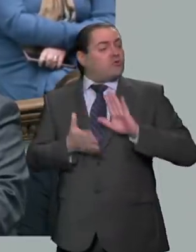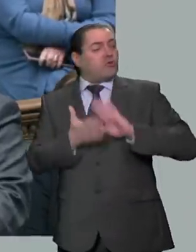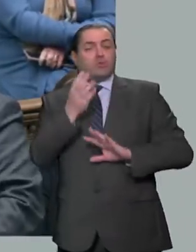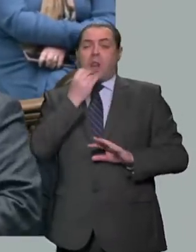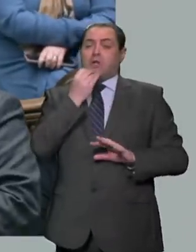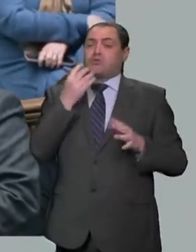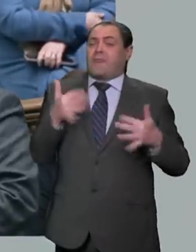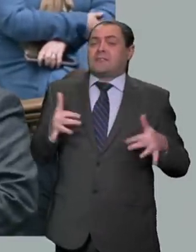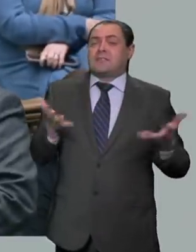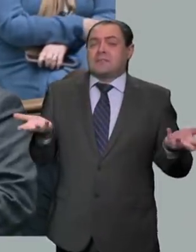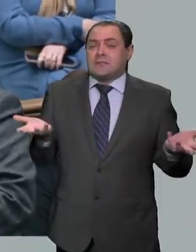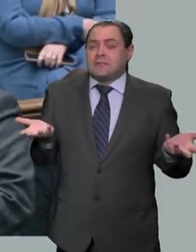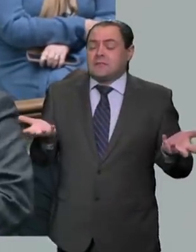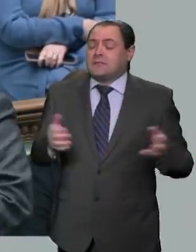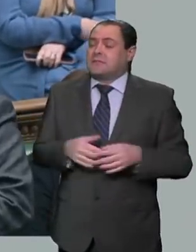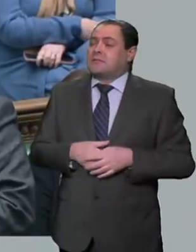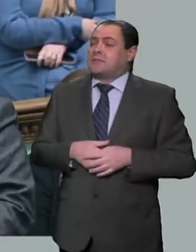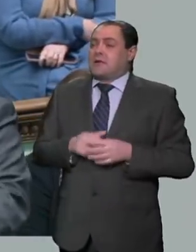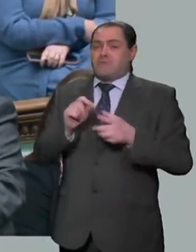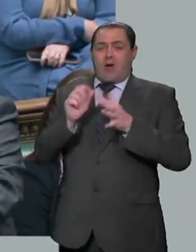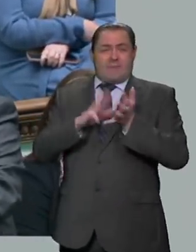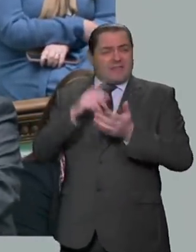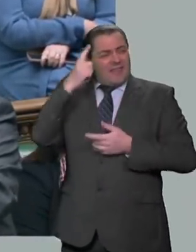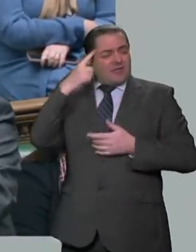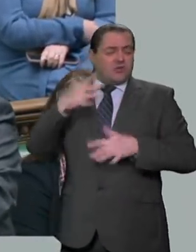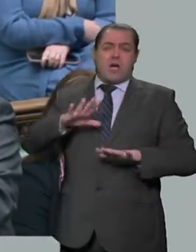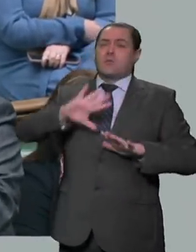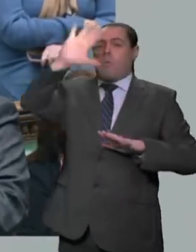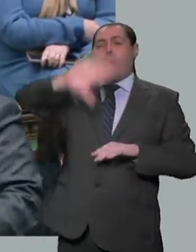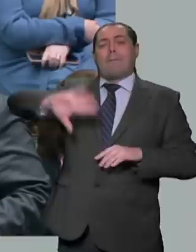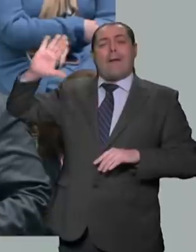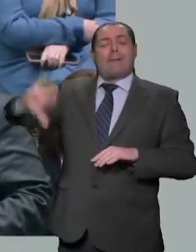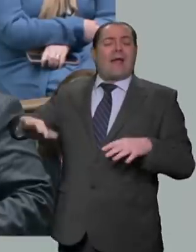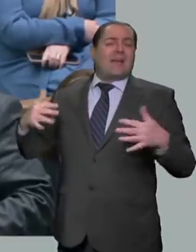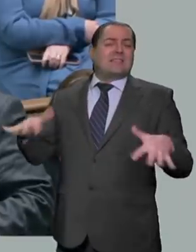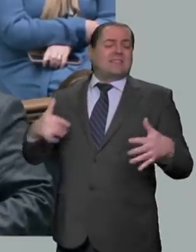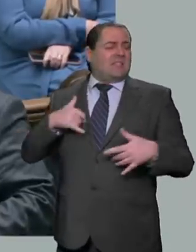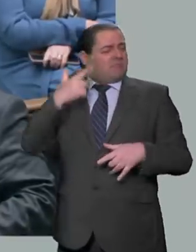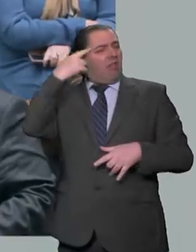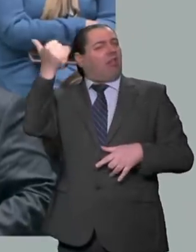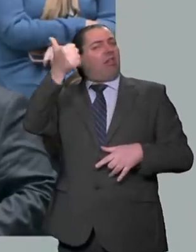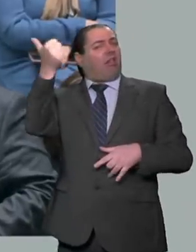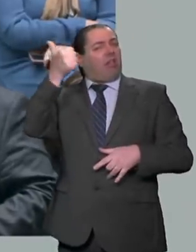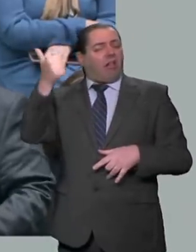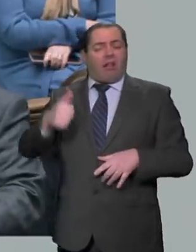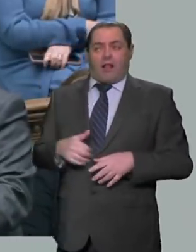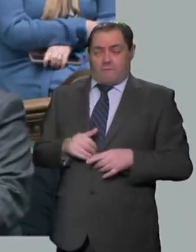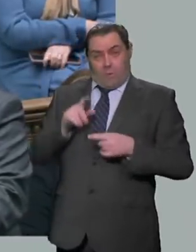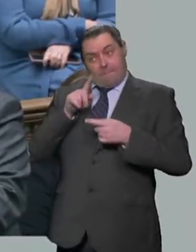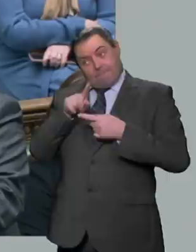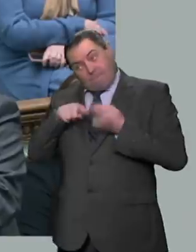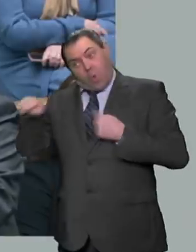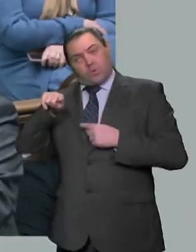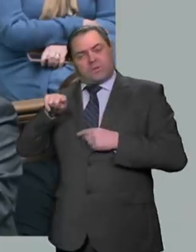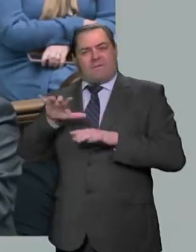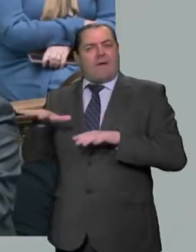For the Prime Minister, it's just a roll of fancy wallpaper for his taxpayers-funded flat. But for the vast